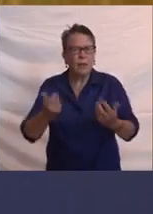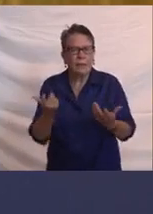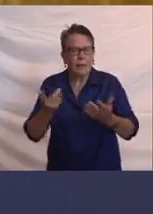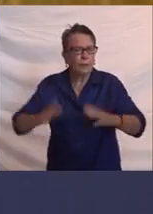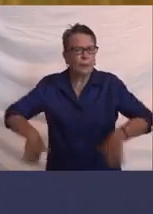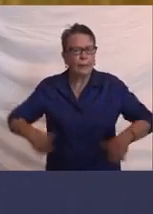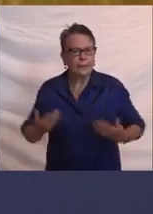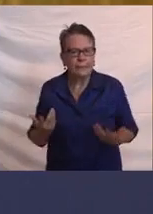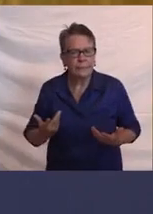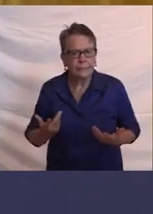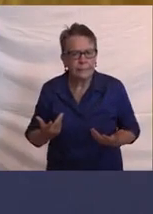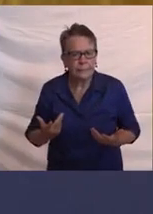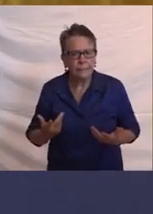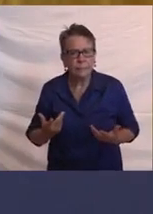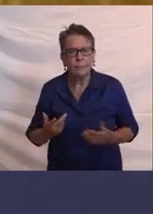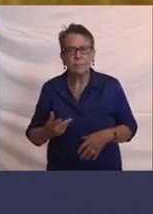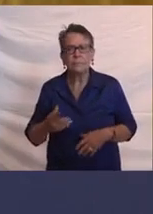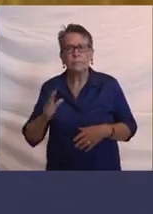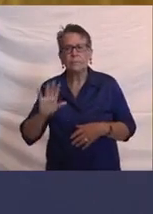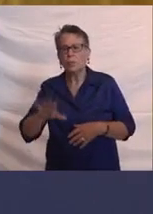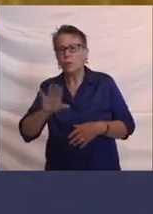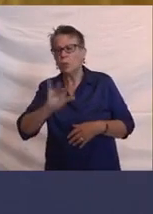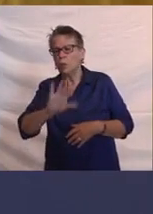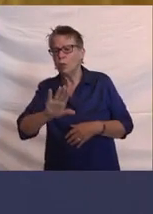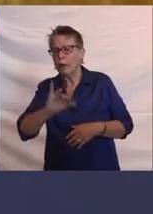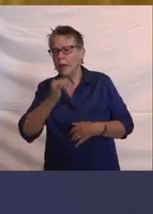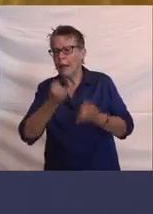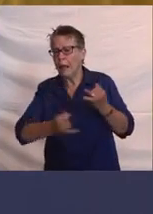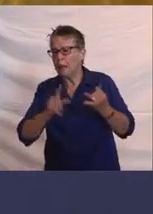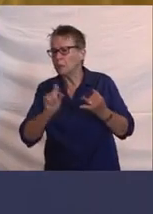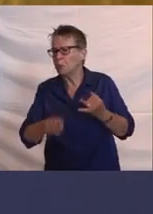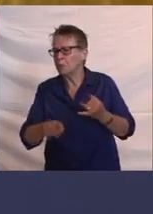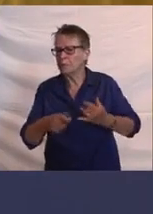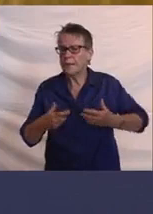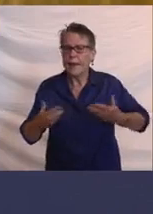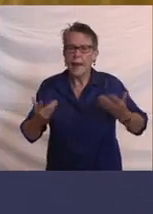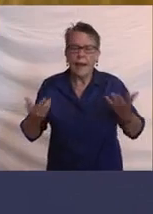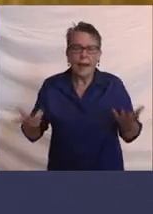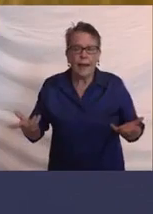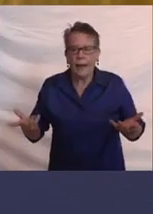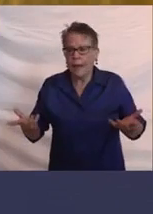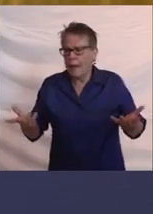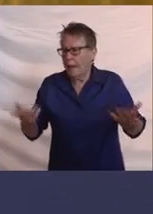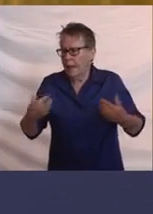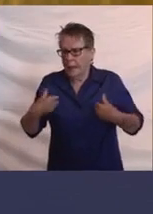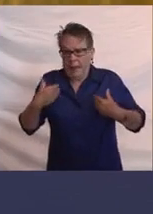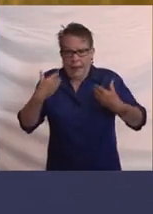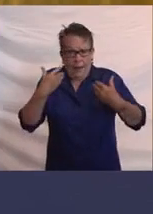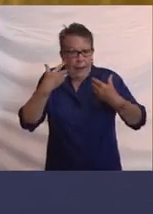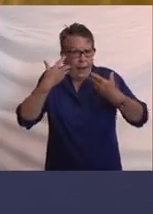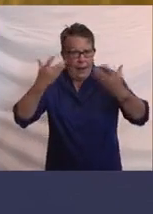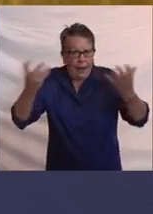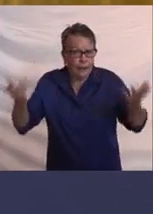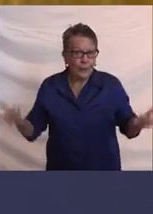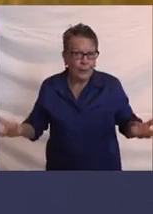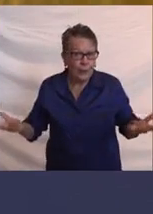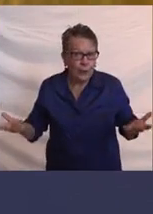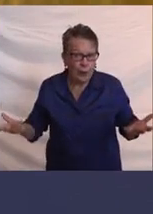I can safely say, is way above my pay grade, but thank you for asking. Good to see you. Alex, how are you?